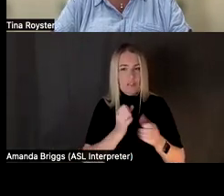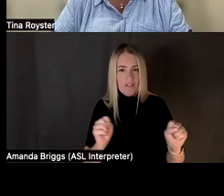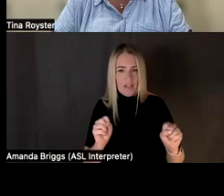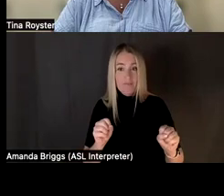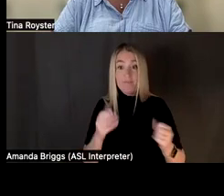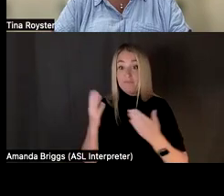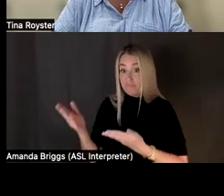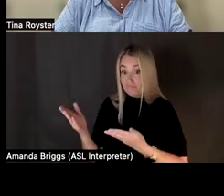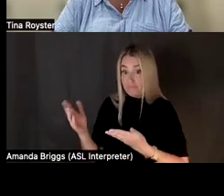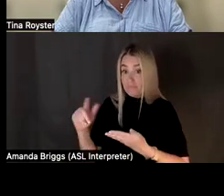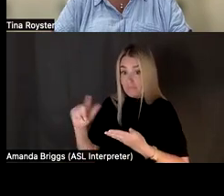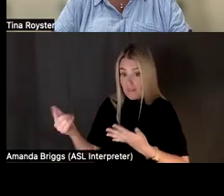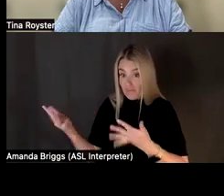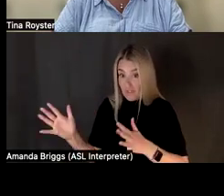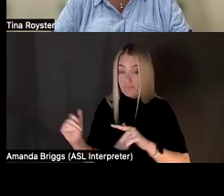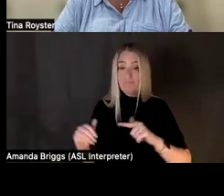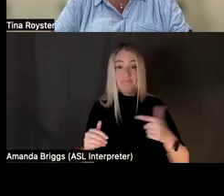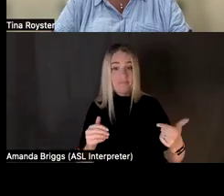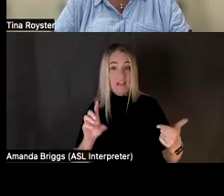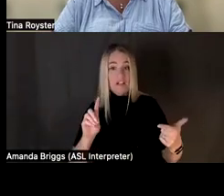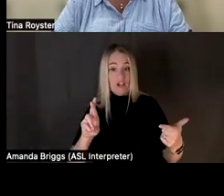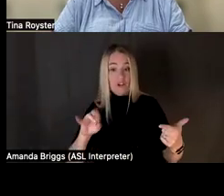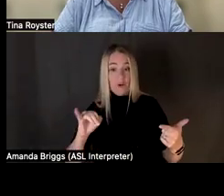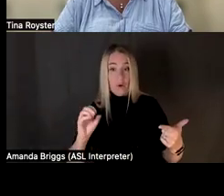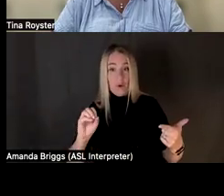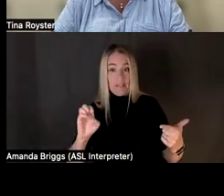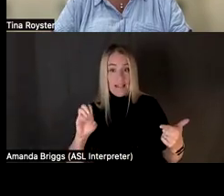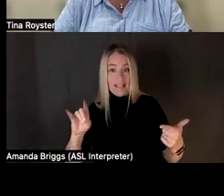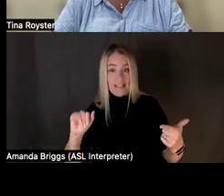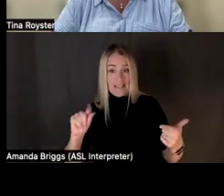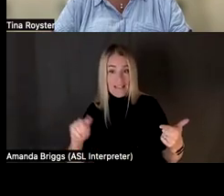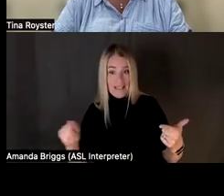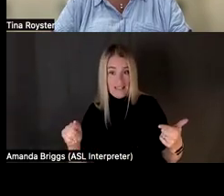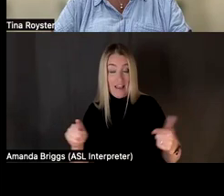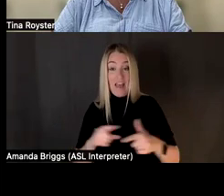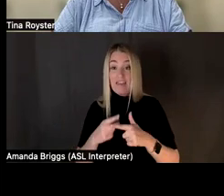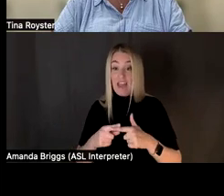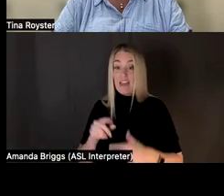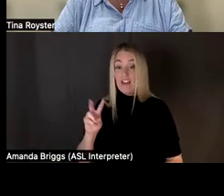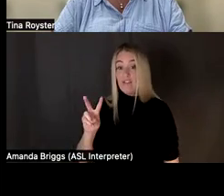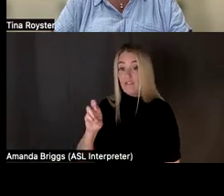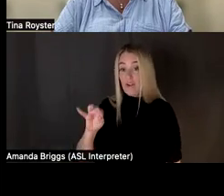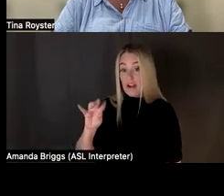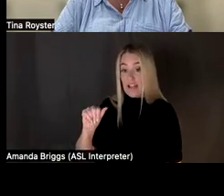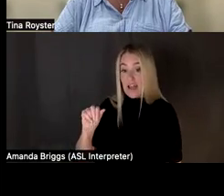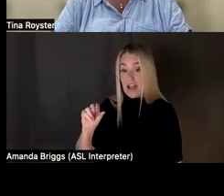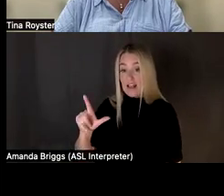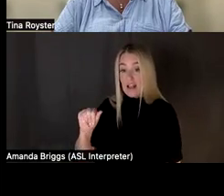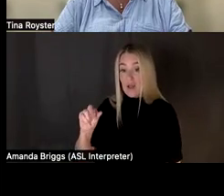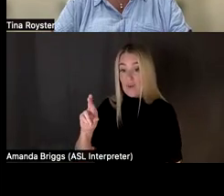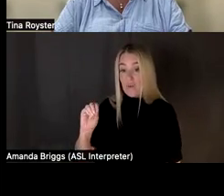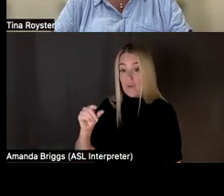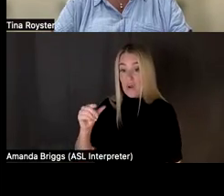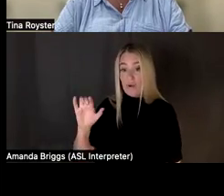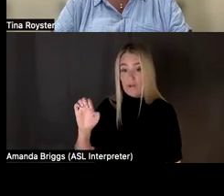Jose Diaz will speak, and this will be followed by our Health and Safety Committee members, Veronica LaRoche and Tina Royster, who